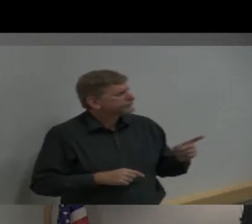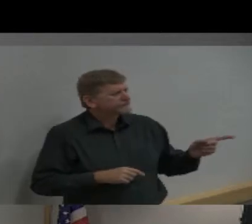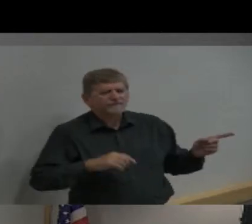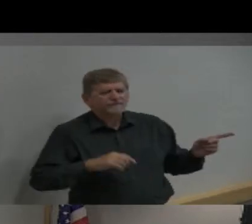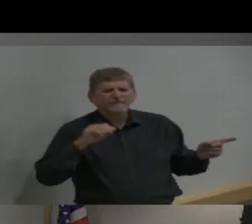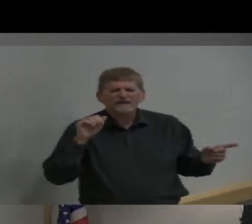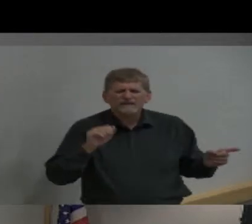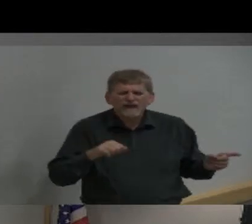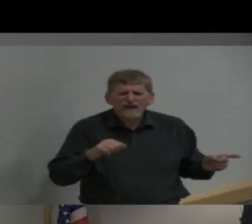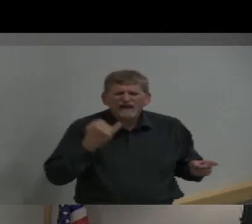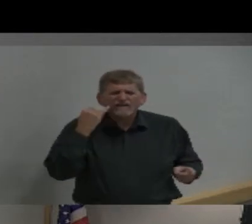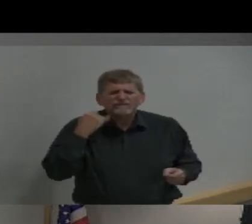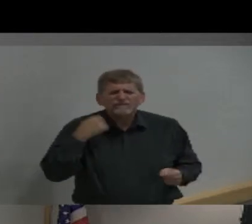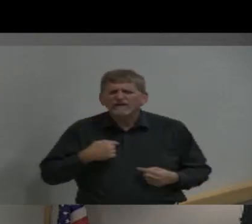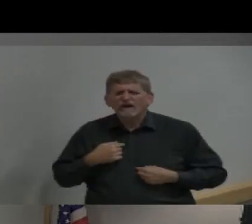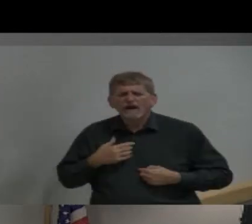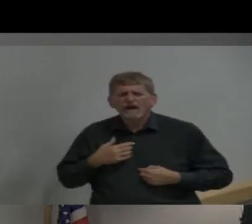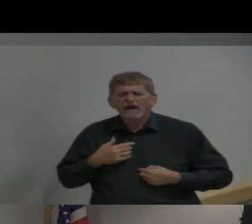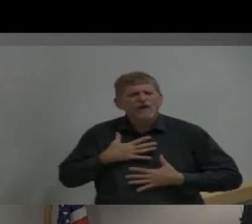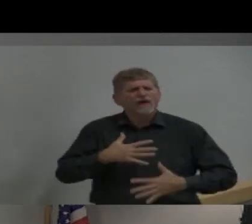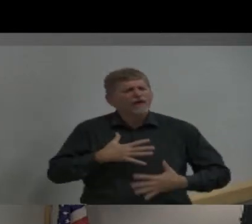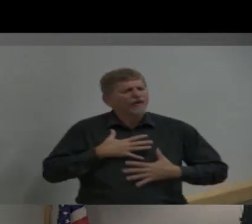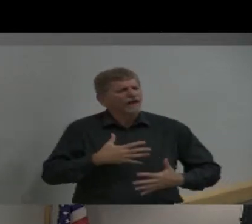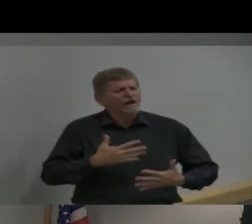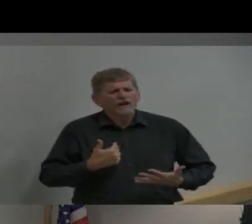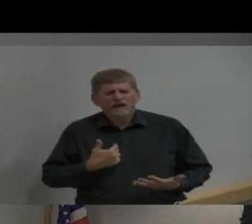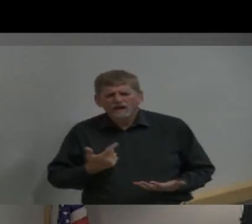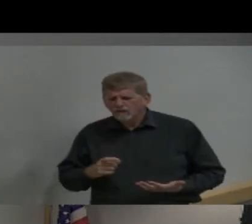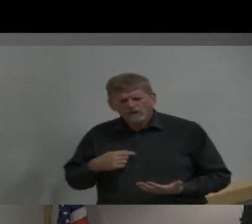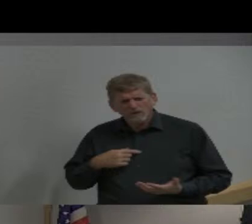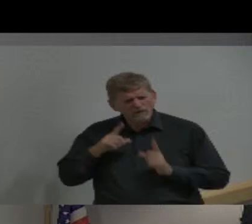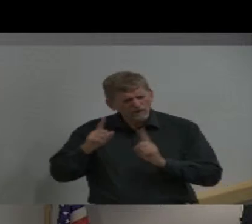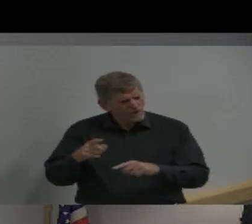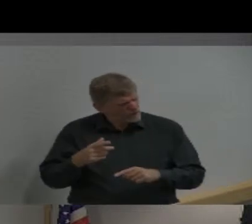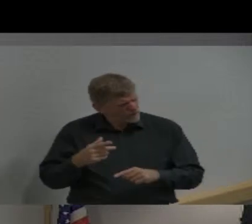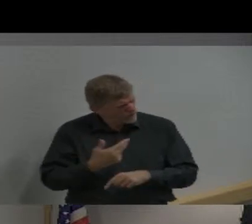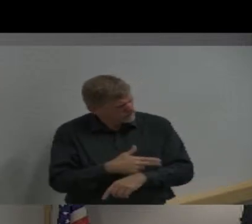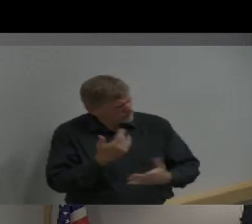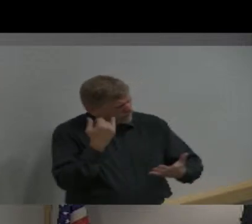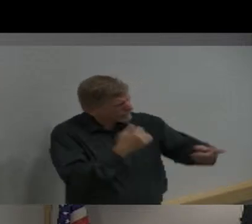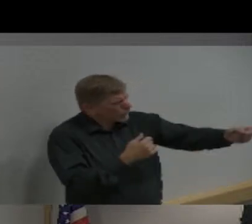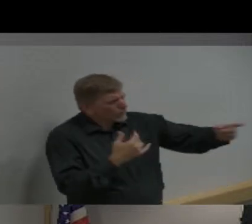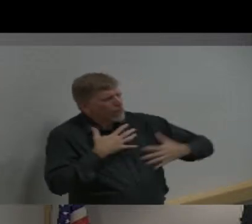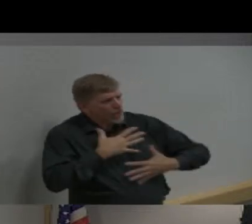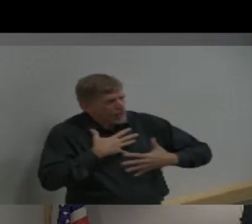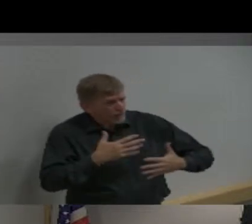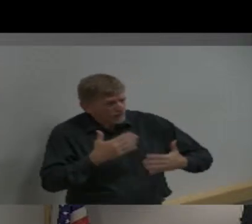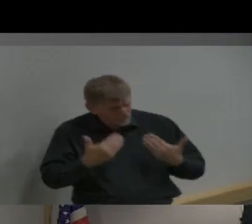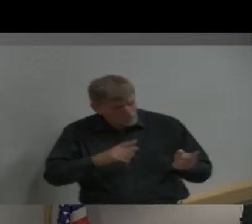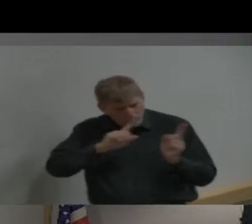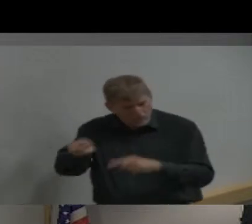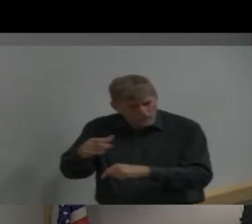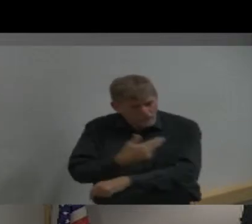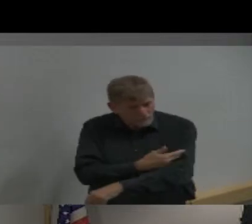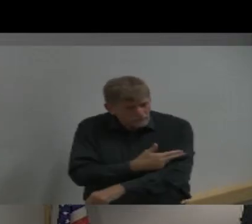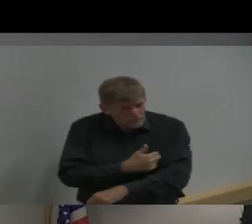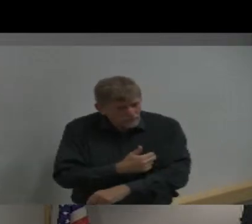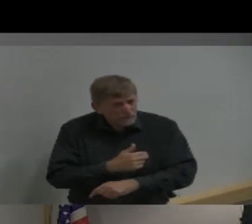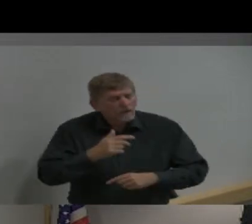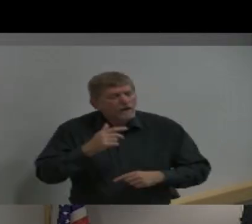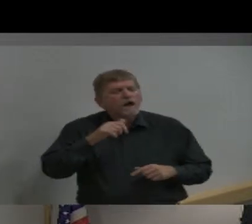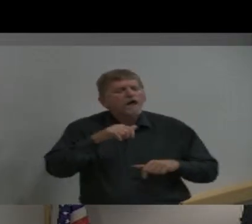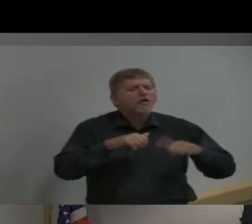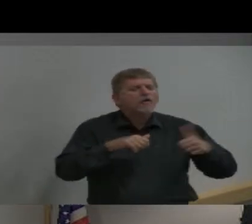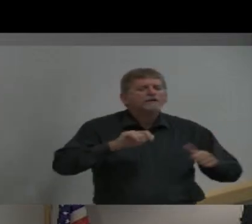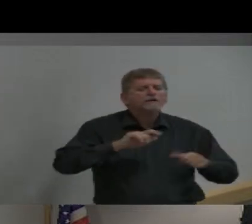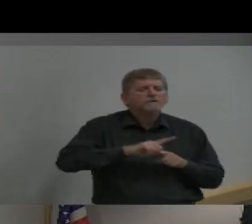get to the emergency room right away. Is that fair to say? Yeah, Fever, sort of, but shortness of breath is a big deal. and again,